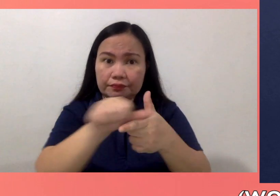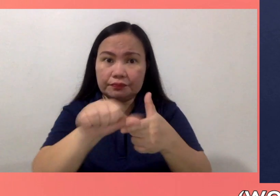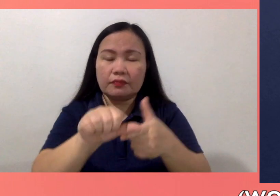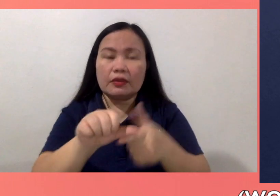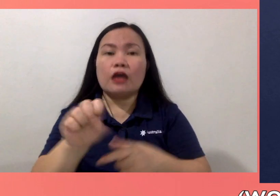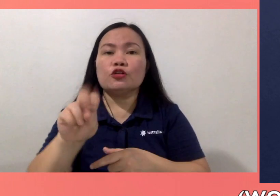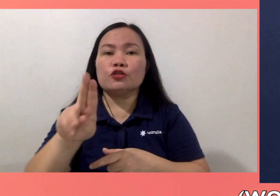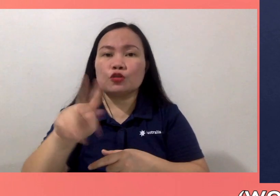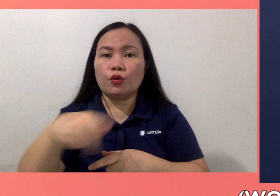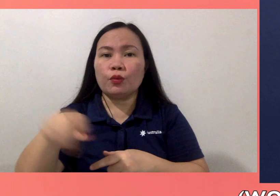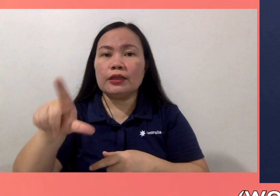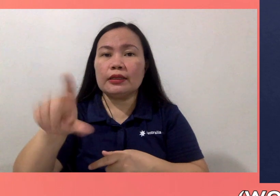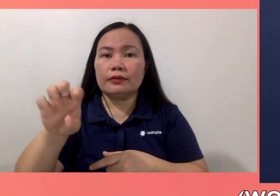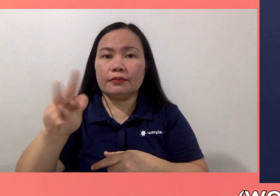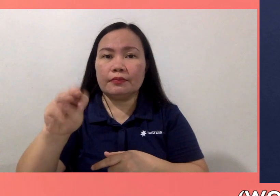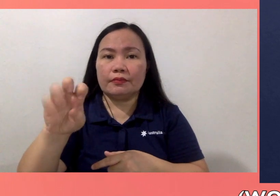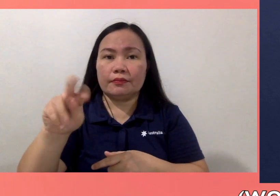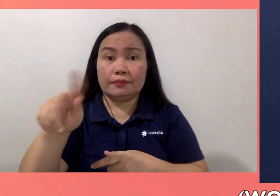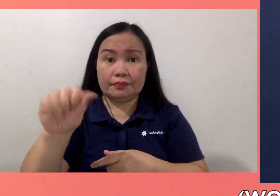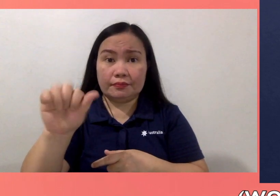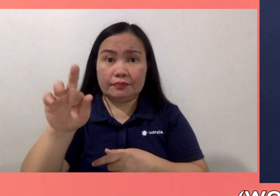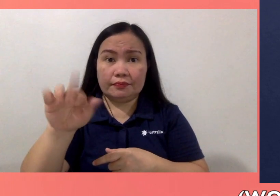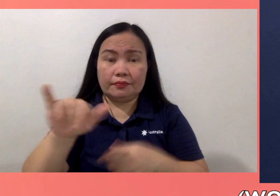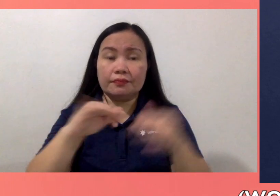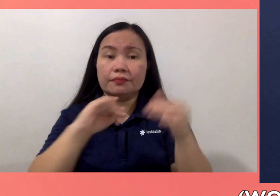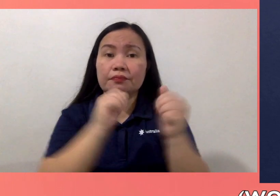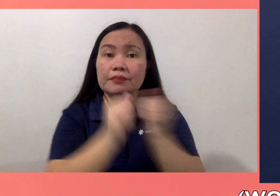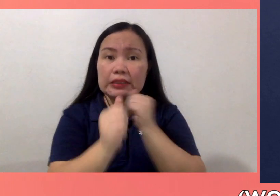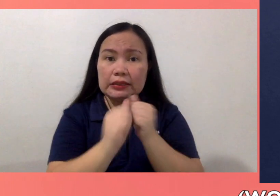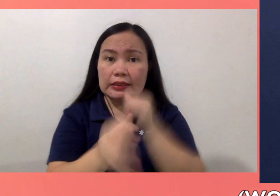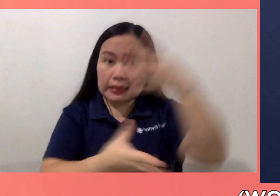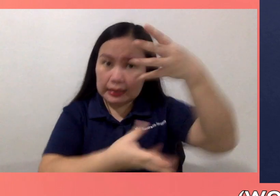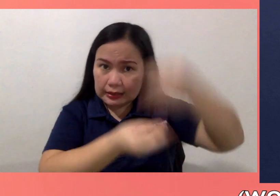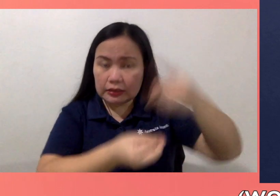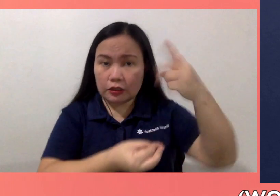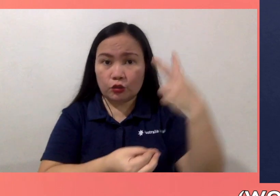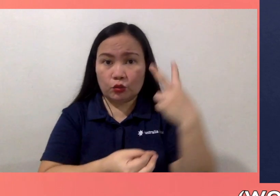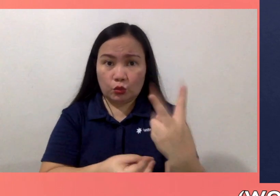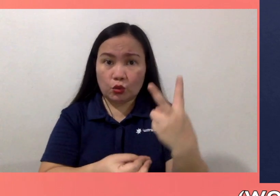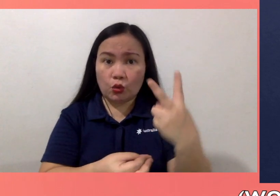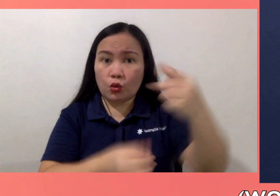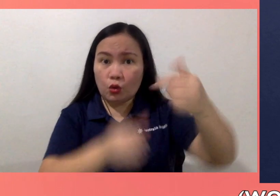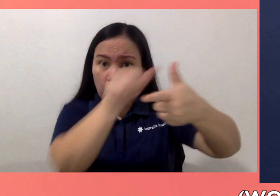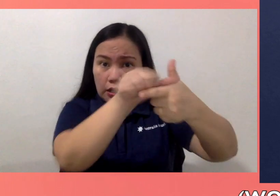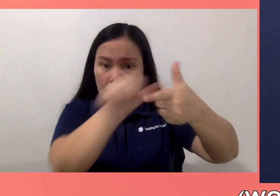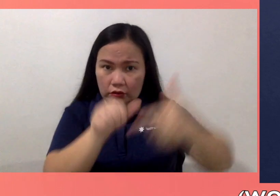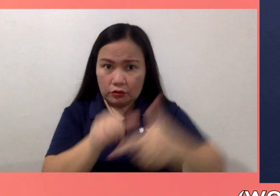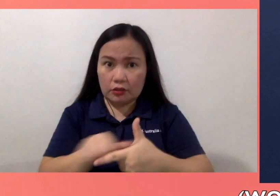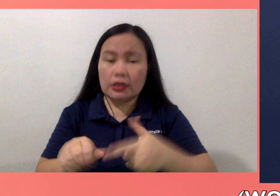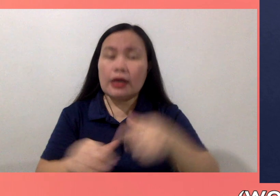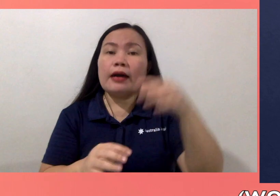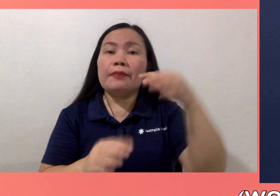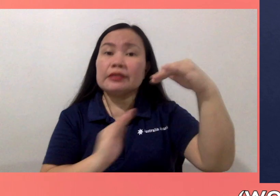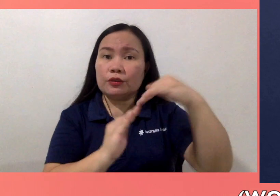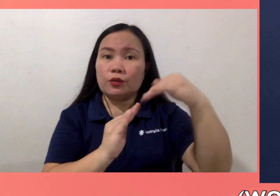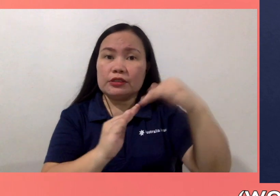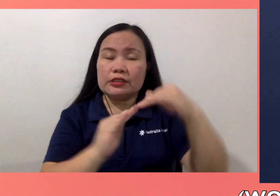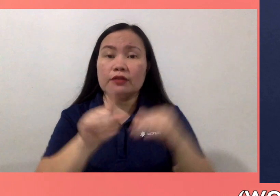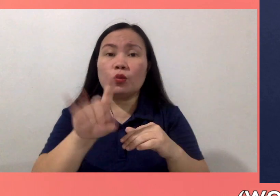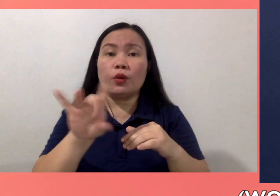are supplementary. So, kapag inadaw natin itong dalawang angle na to, ang equal sila kay 180.